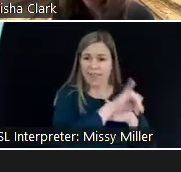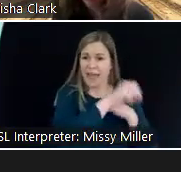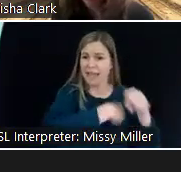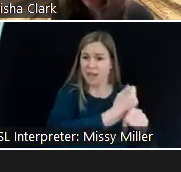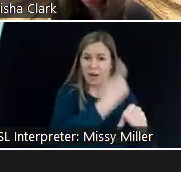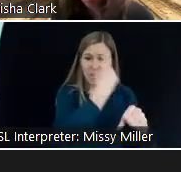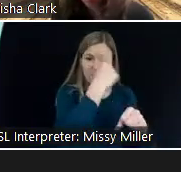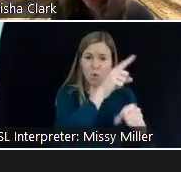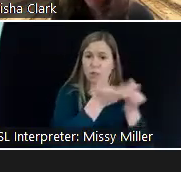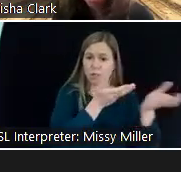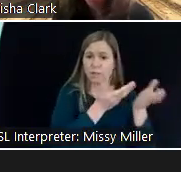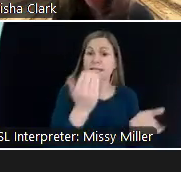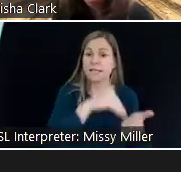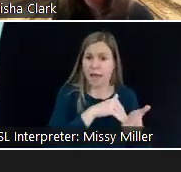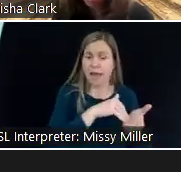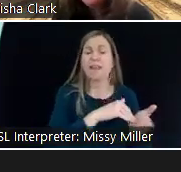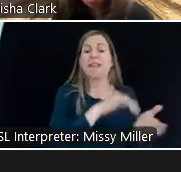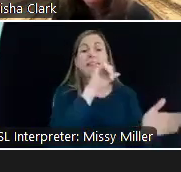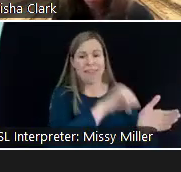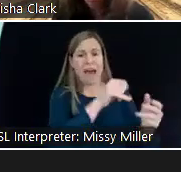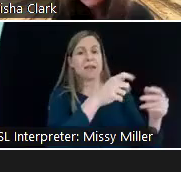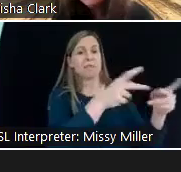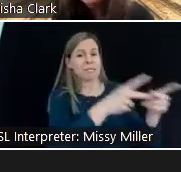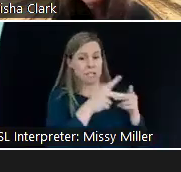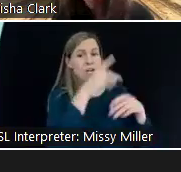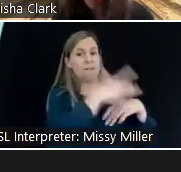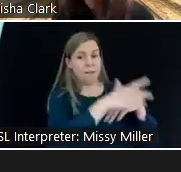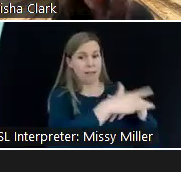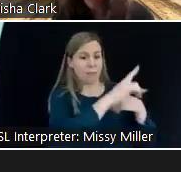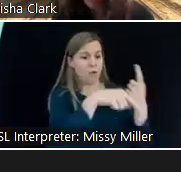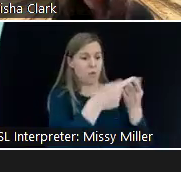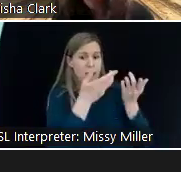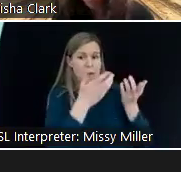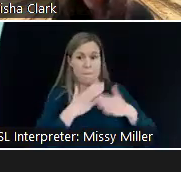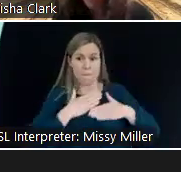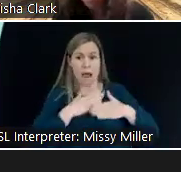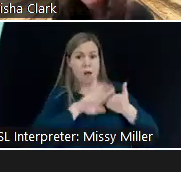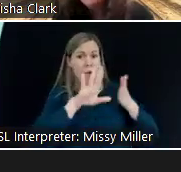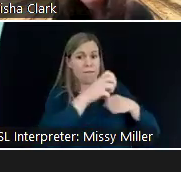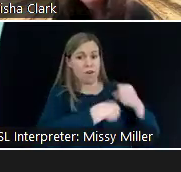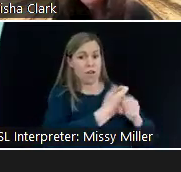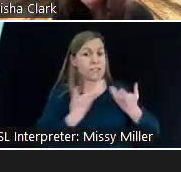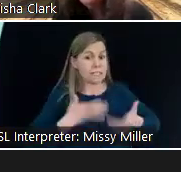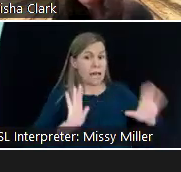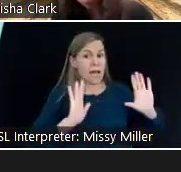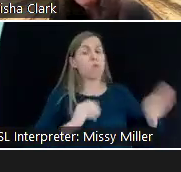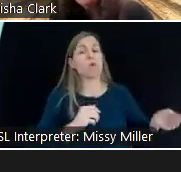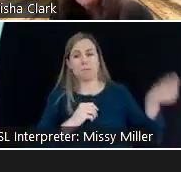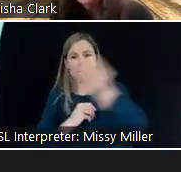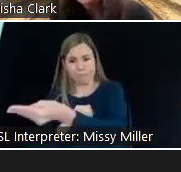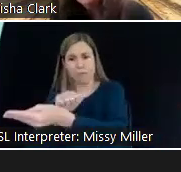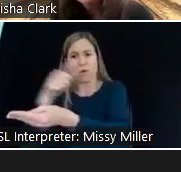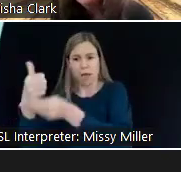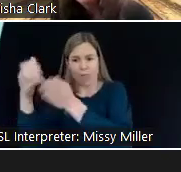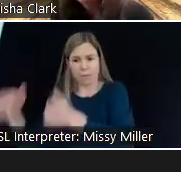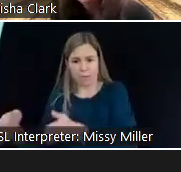begin services again, then that slot, when the waiver year is up, would go to somebody else. So, it